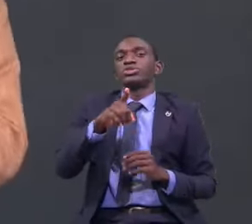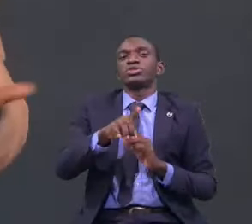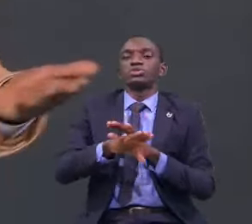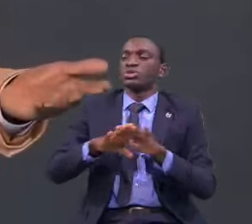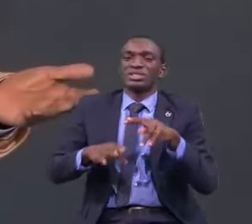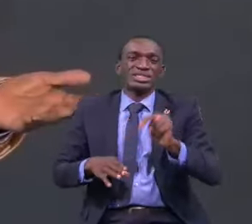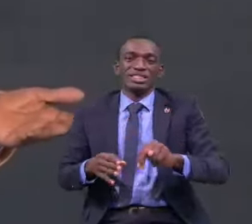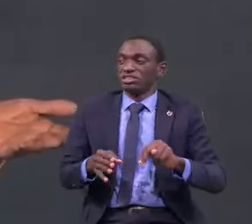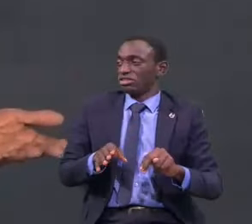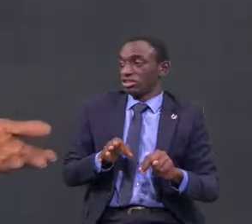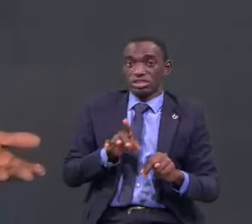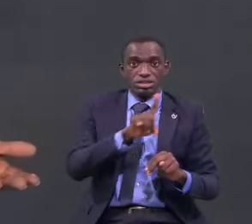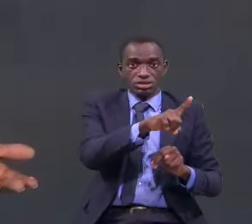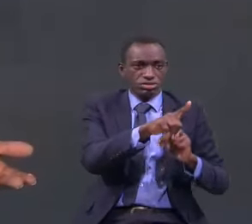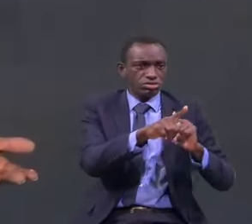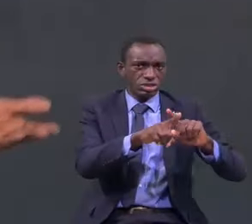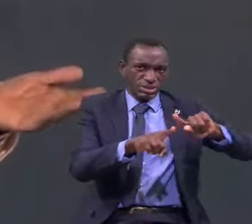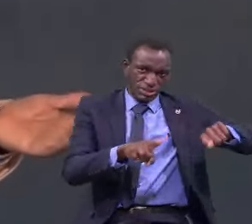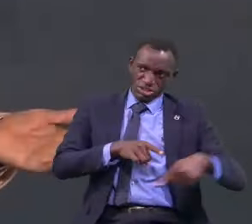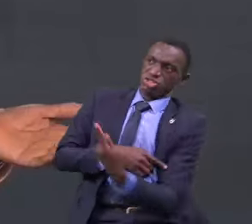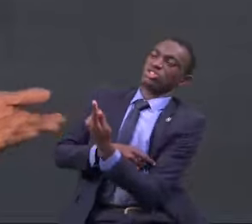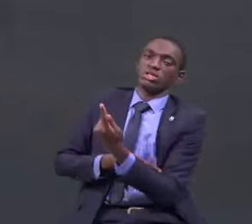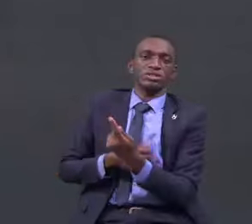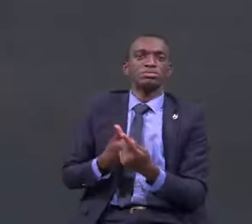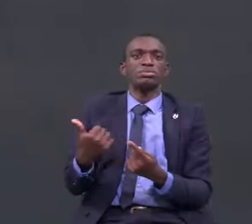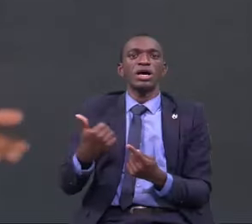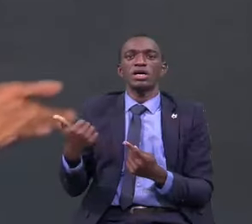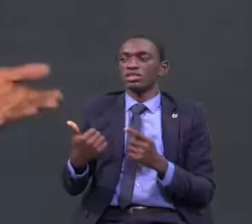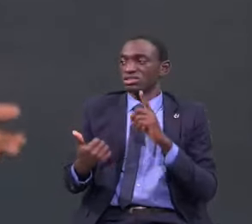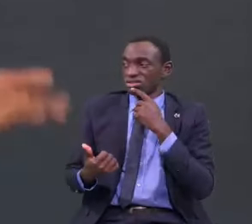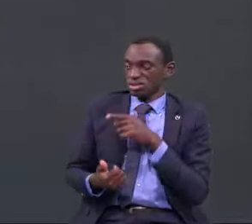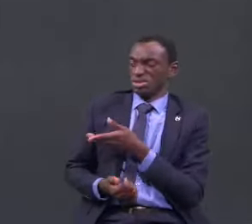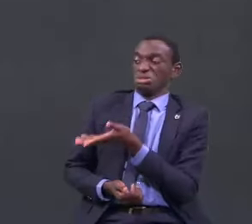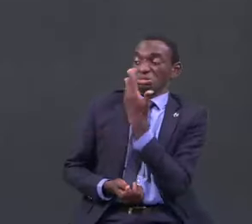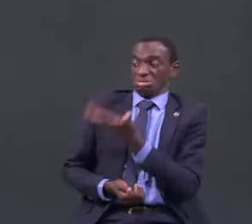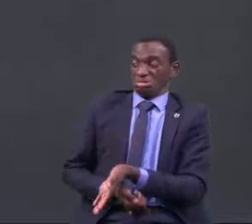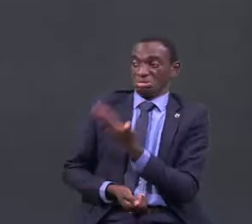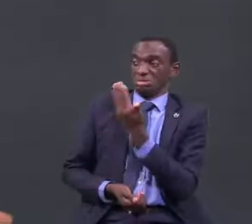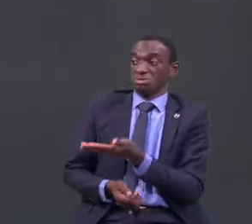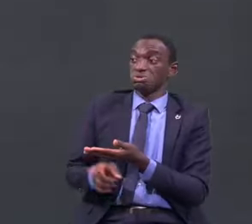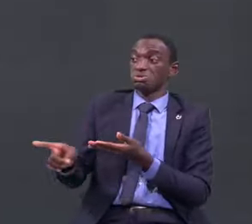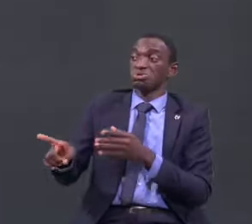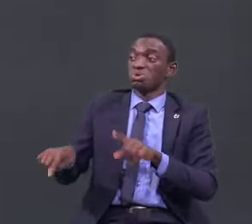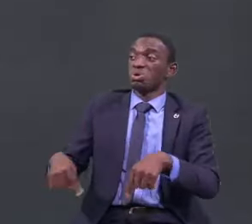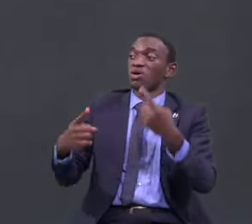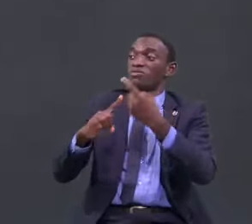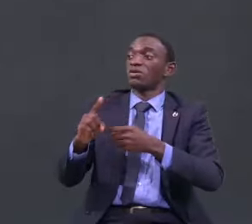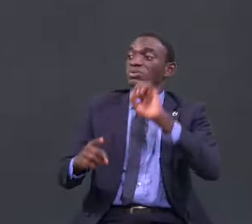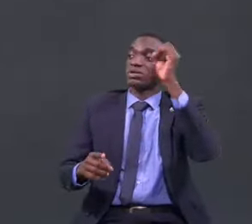somebody that will say, here you are, you're going from grace to glory. Well, look at what you're, you don't need all that.